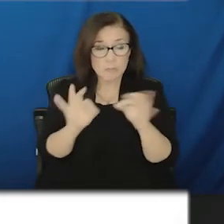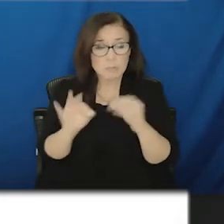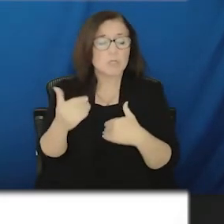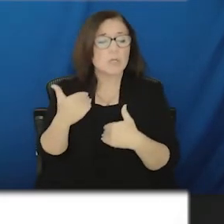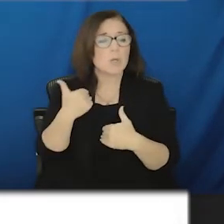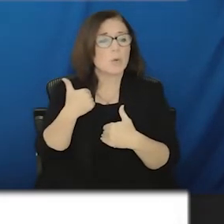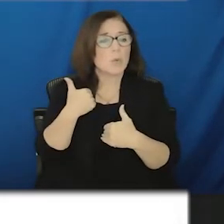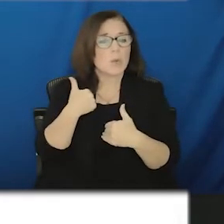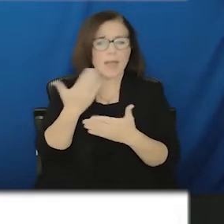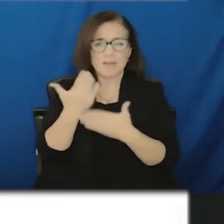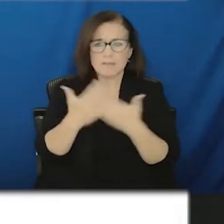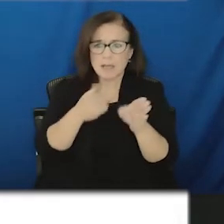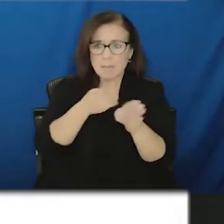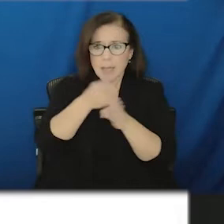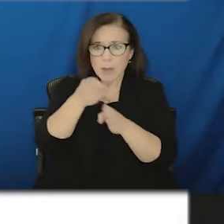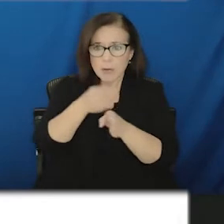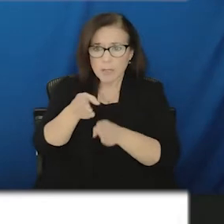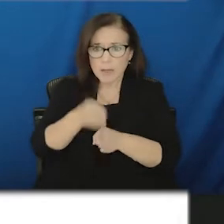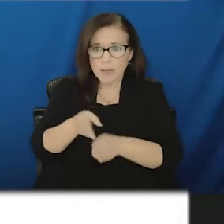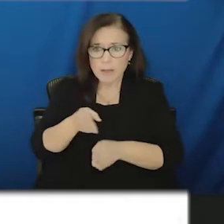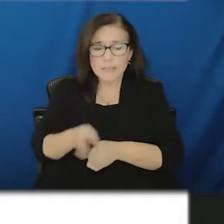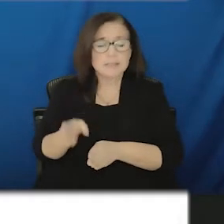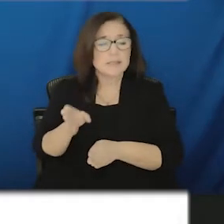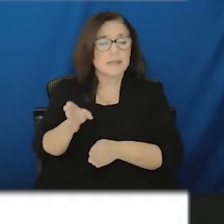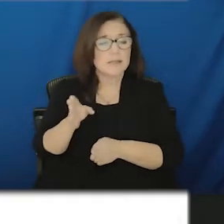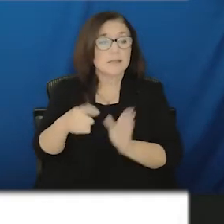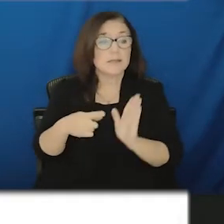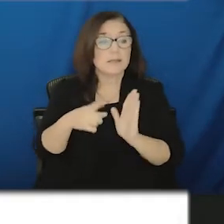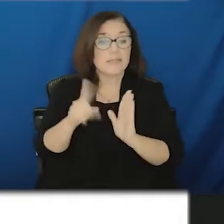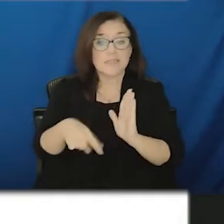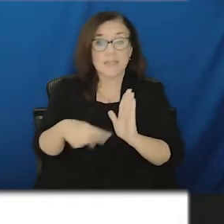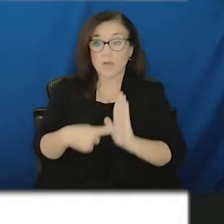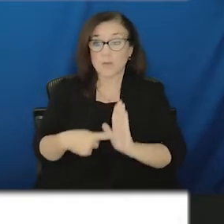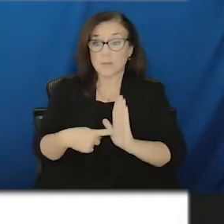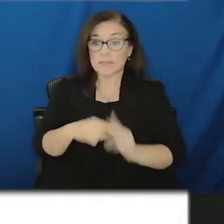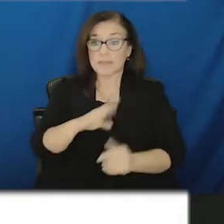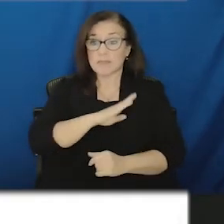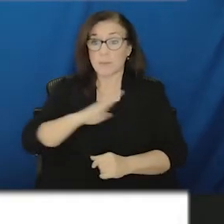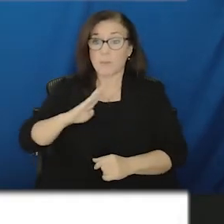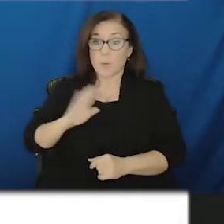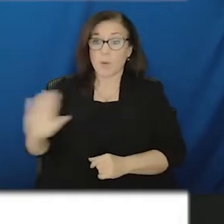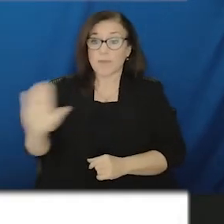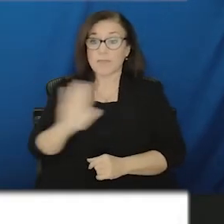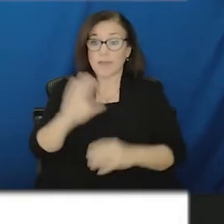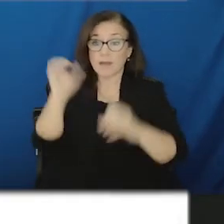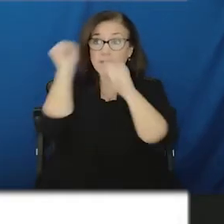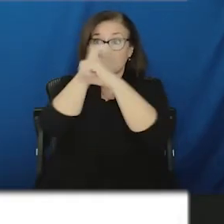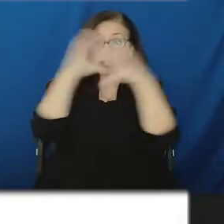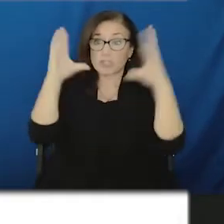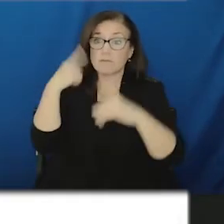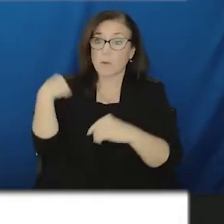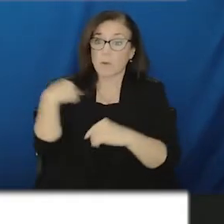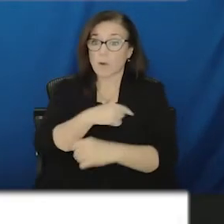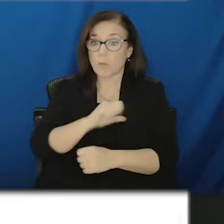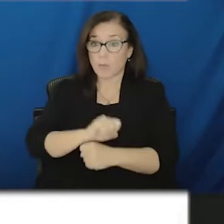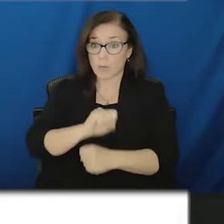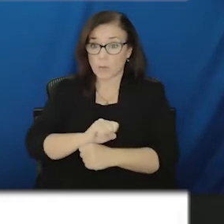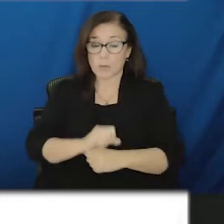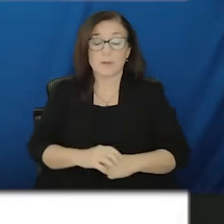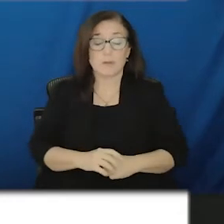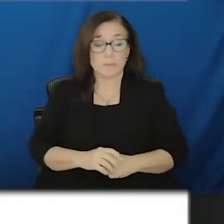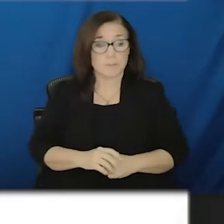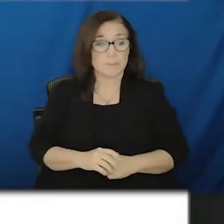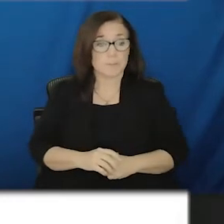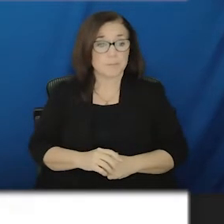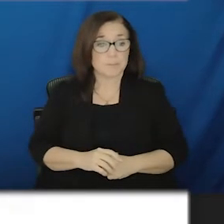that represent the board's vision for the work that we do. This